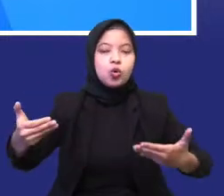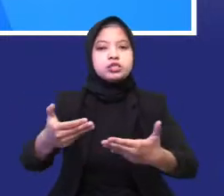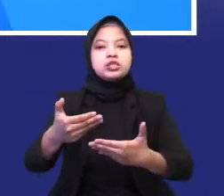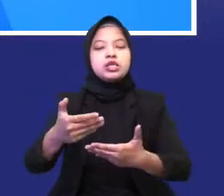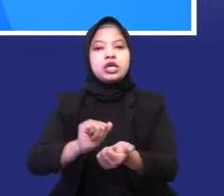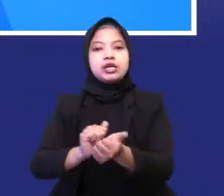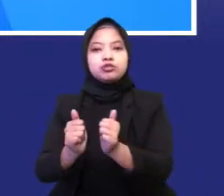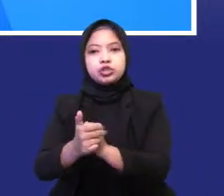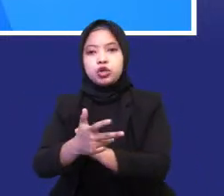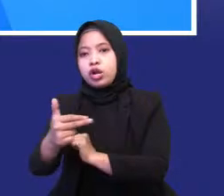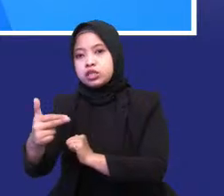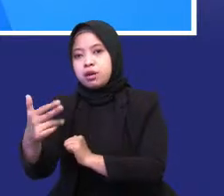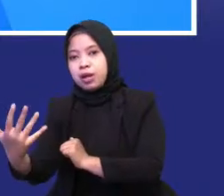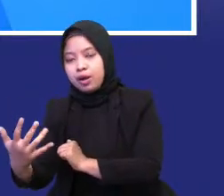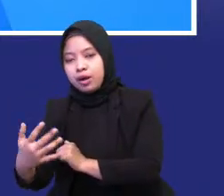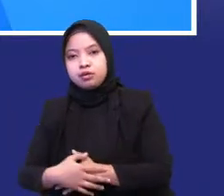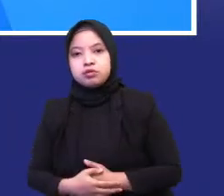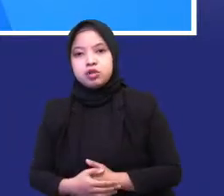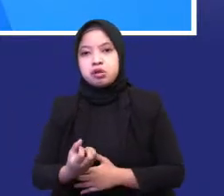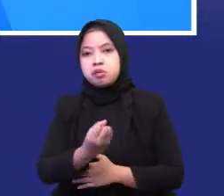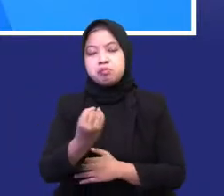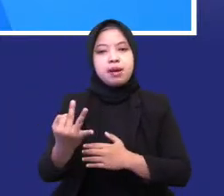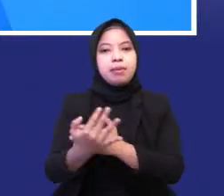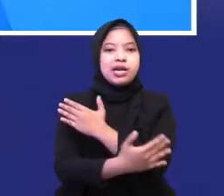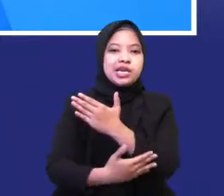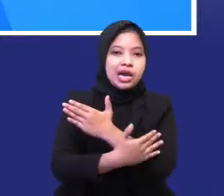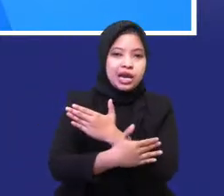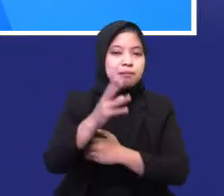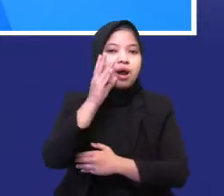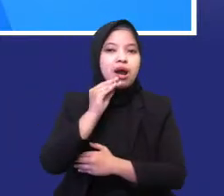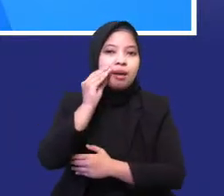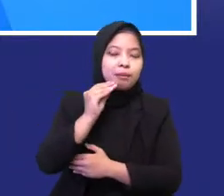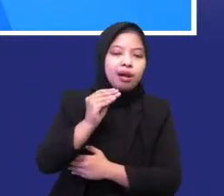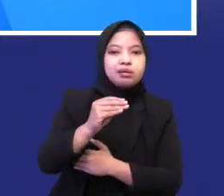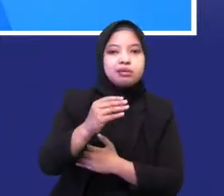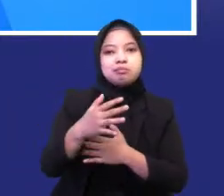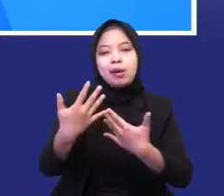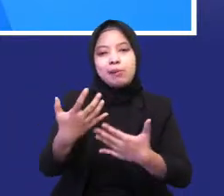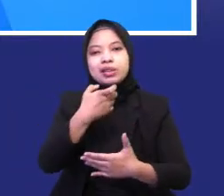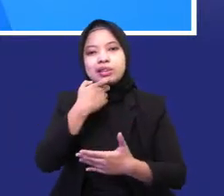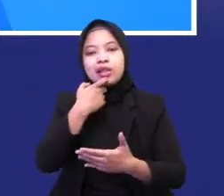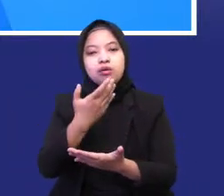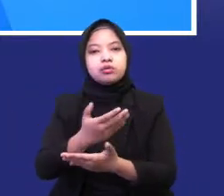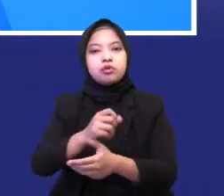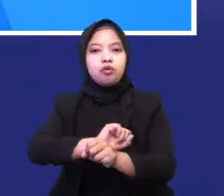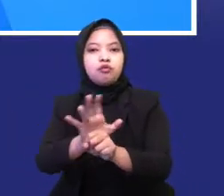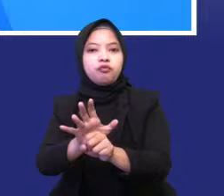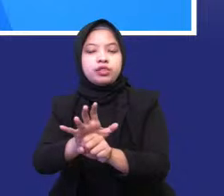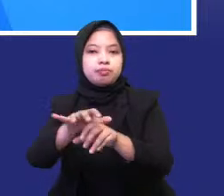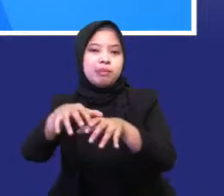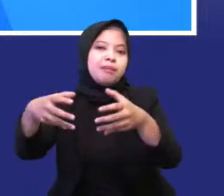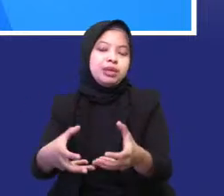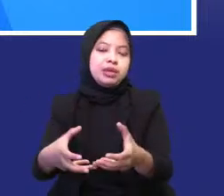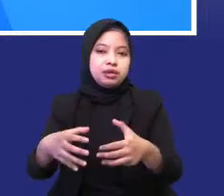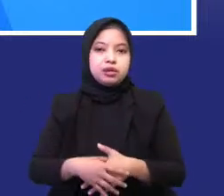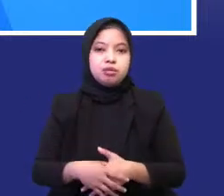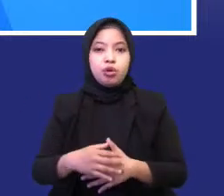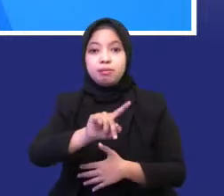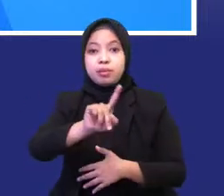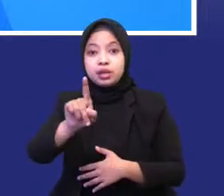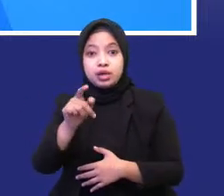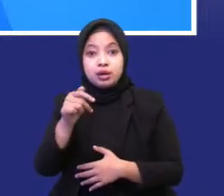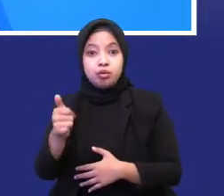cases in many other countries, including Britain and in fact a string of countries. So just a question on